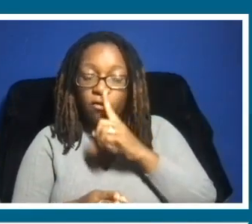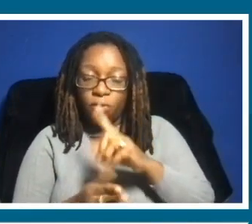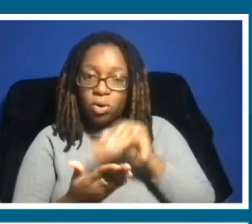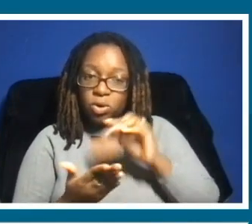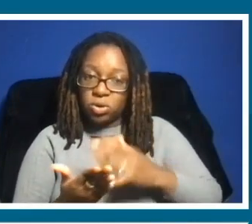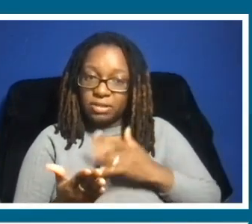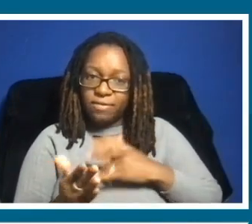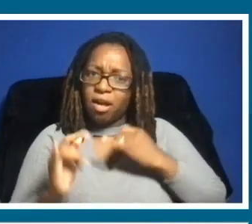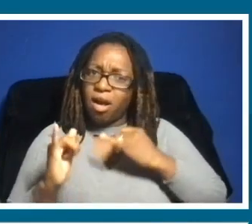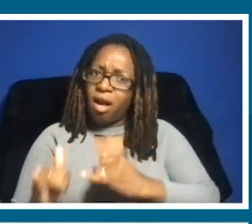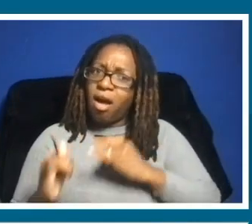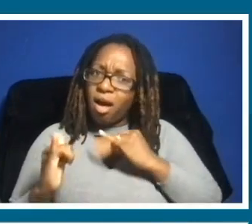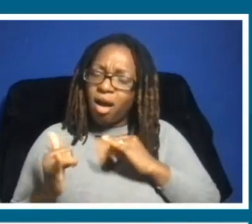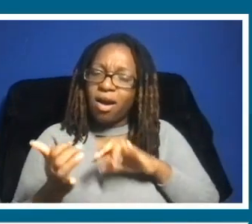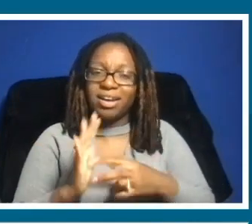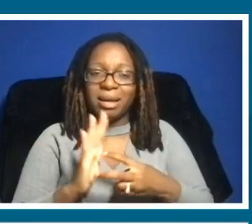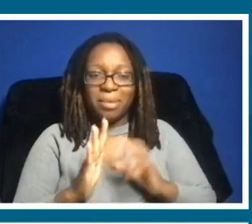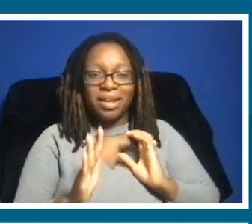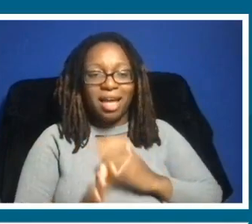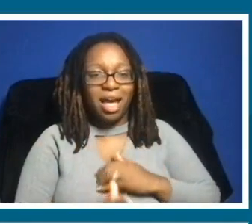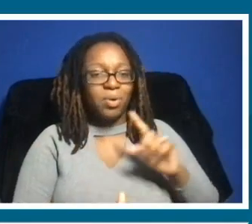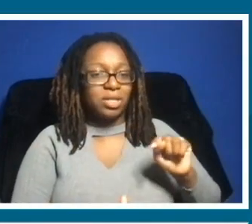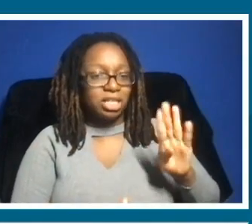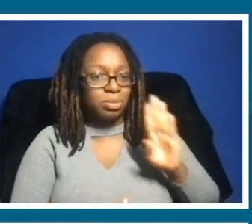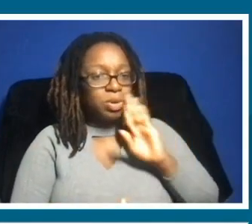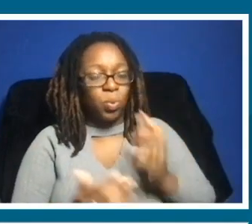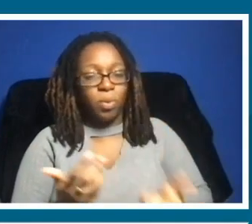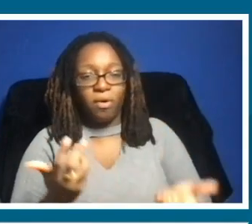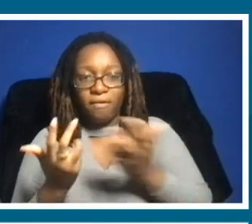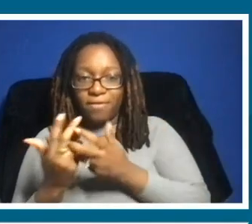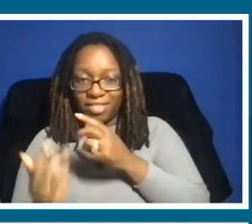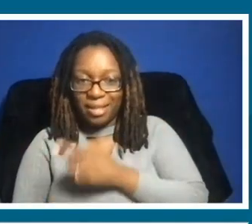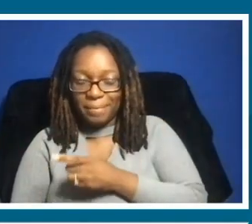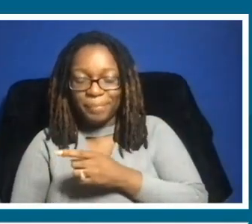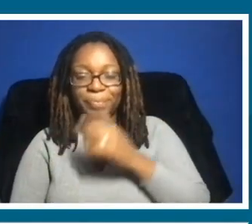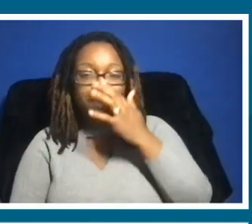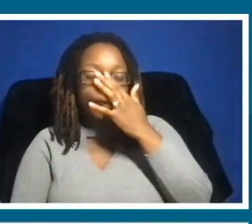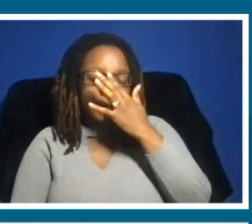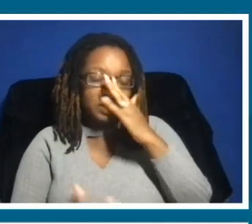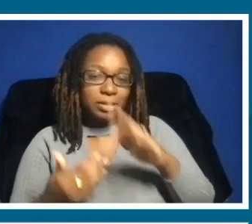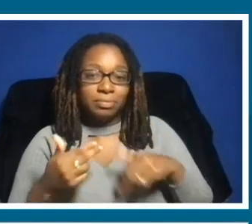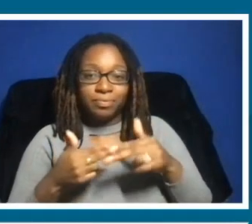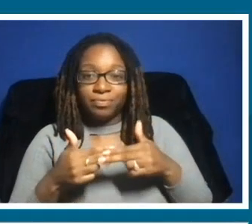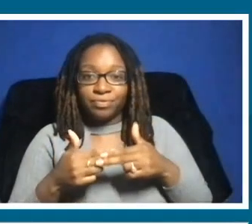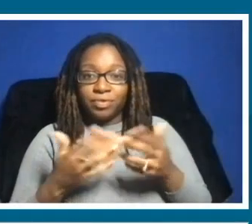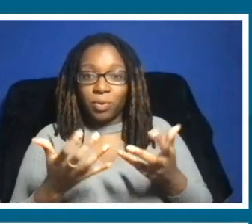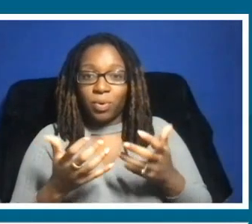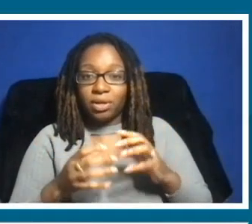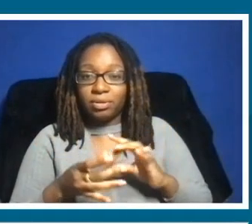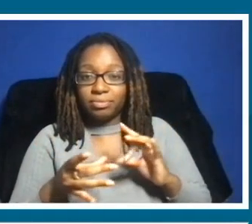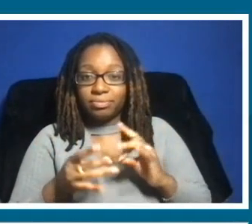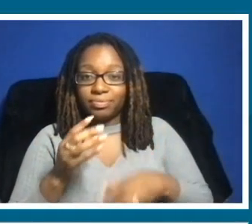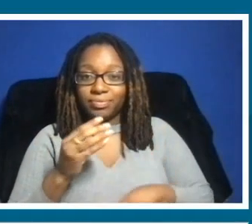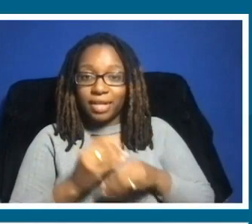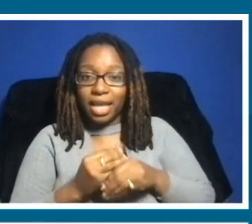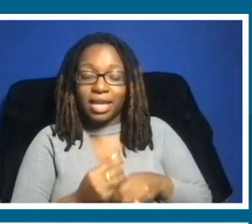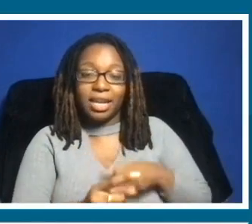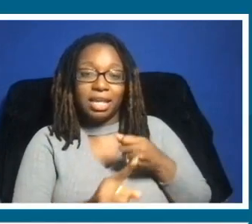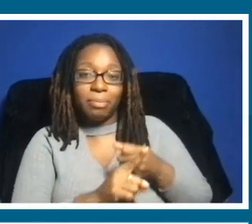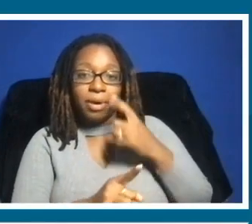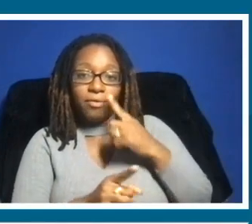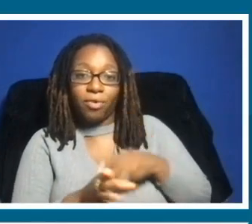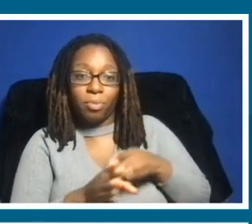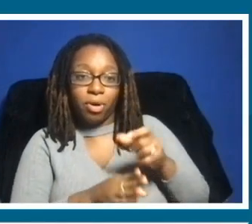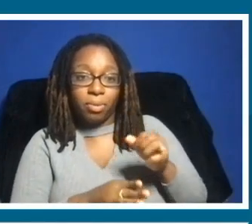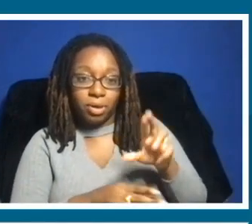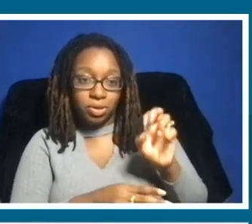make our textbooks fit them. And if we take a look quickly at the next slide, I just wanted to say that the impact of primary sources is to